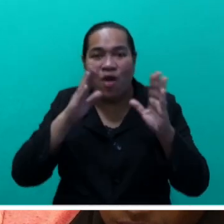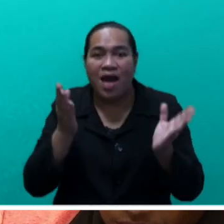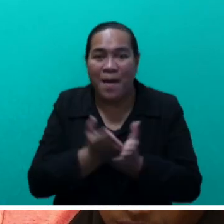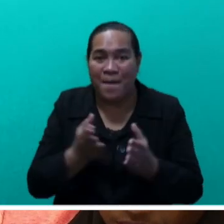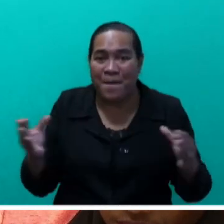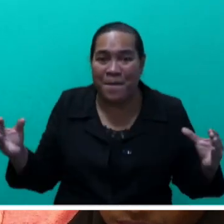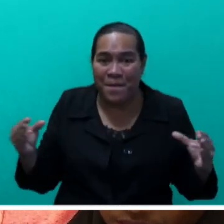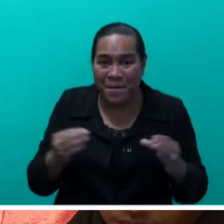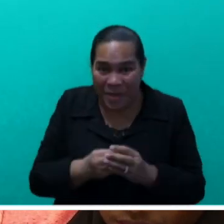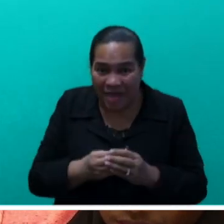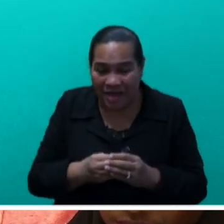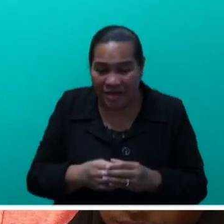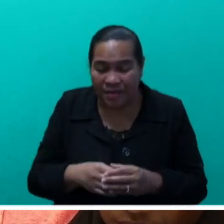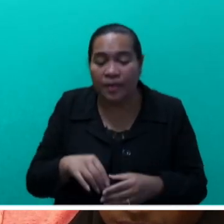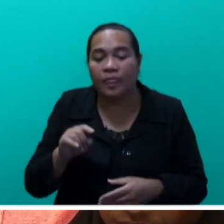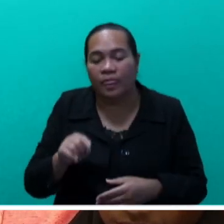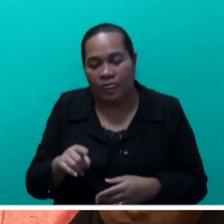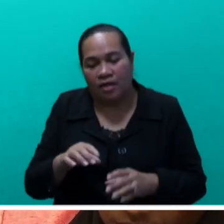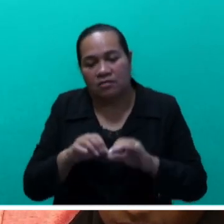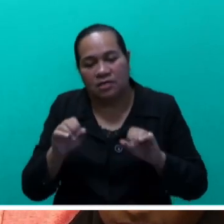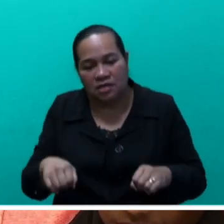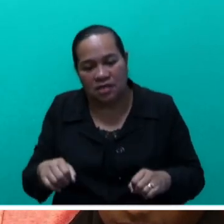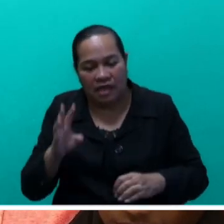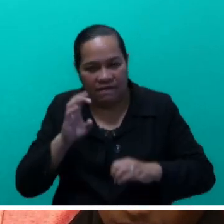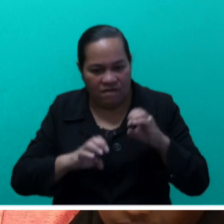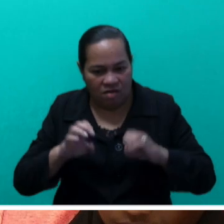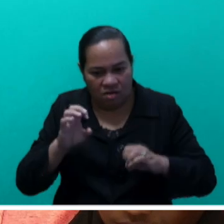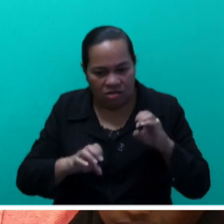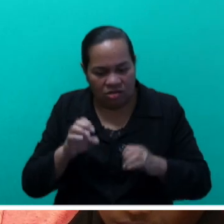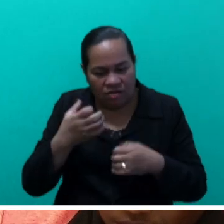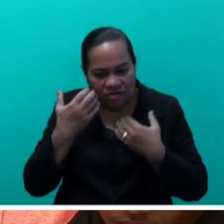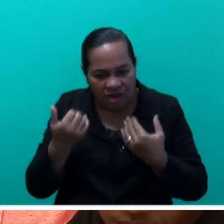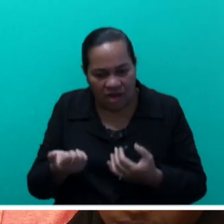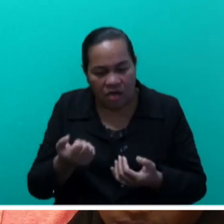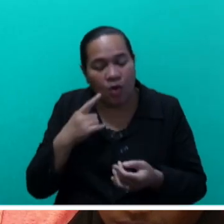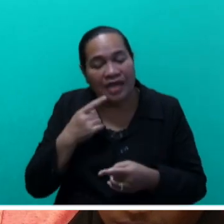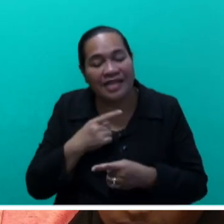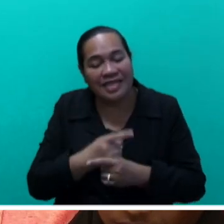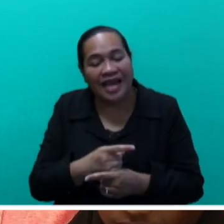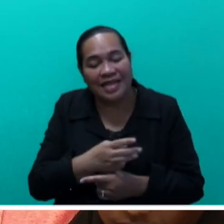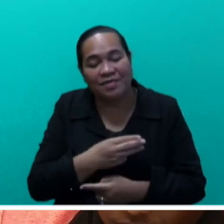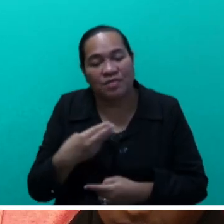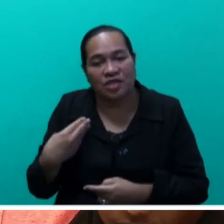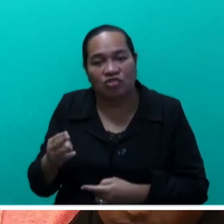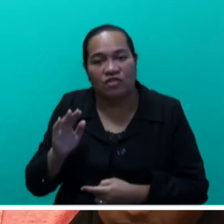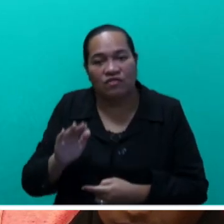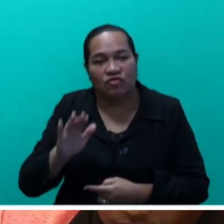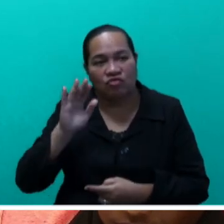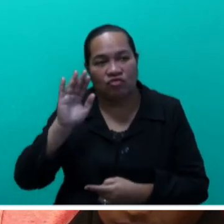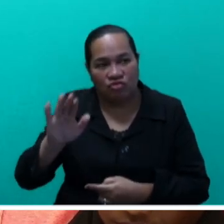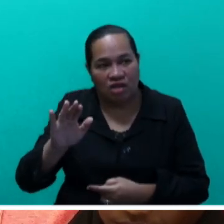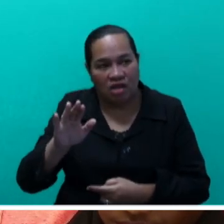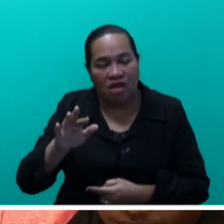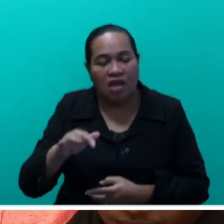and our upcoming health system evaluation exercise, will guide the Ministry's future national